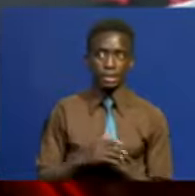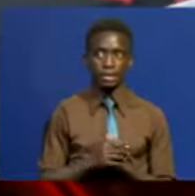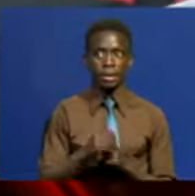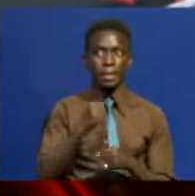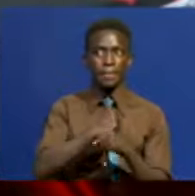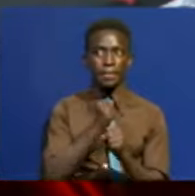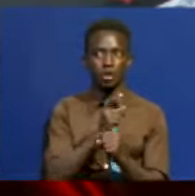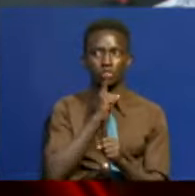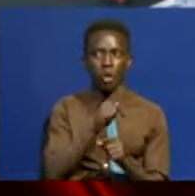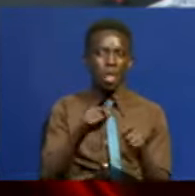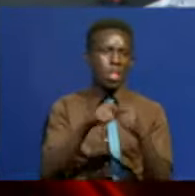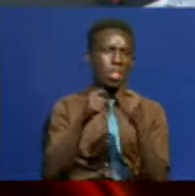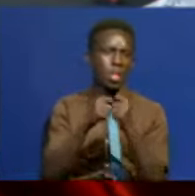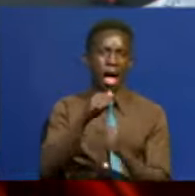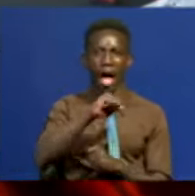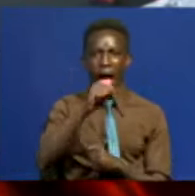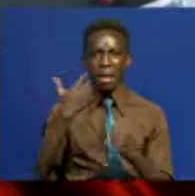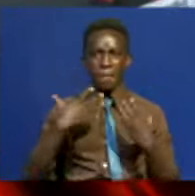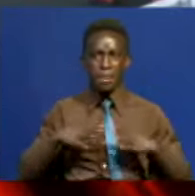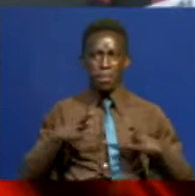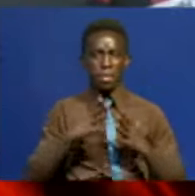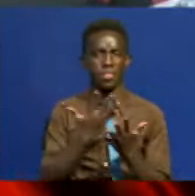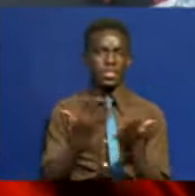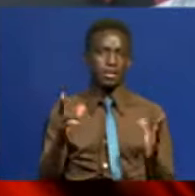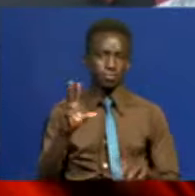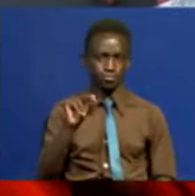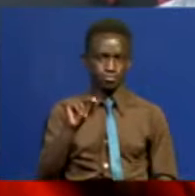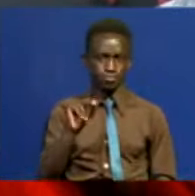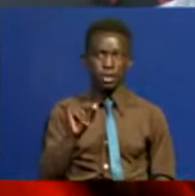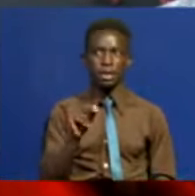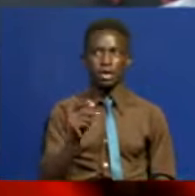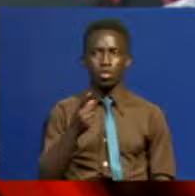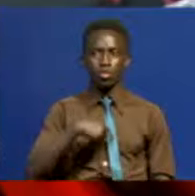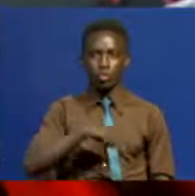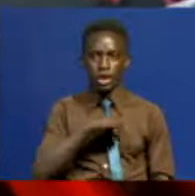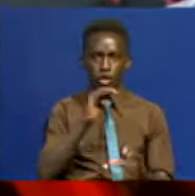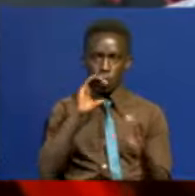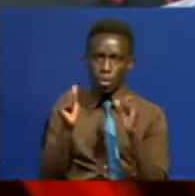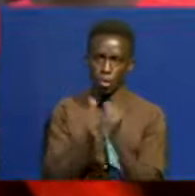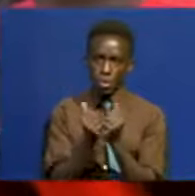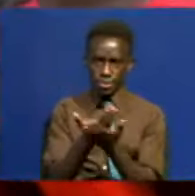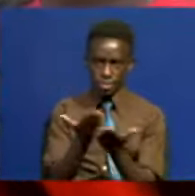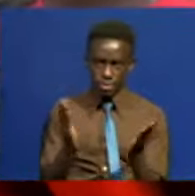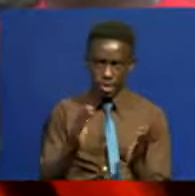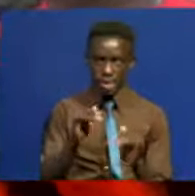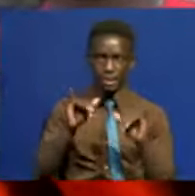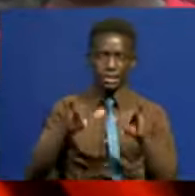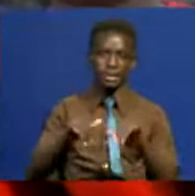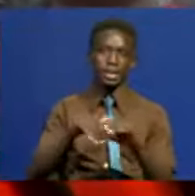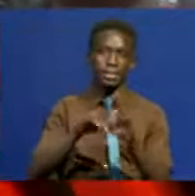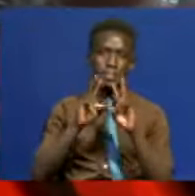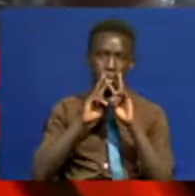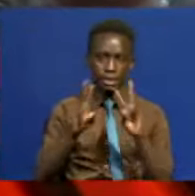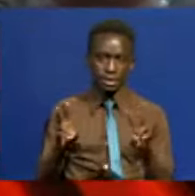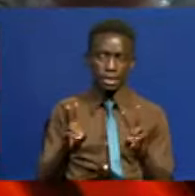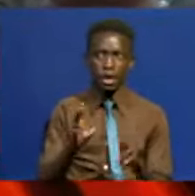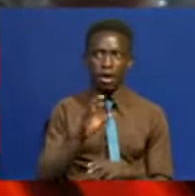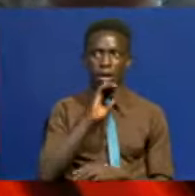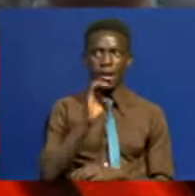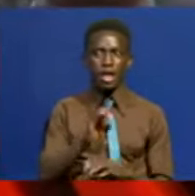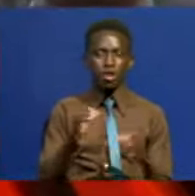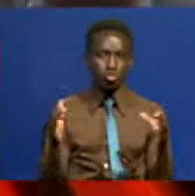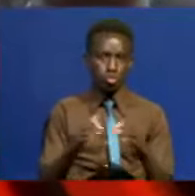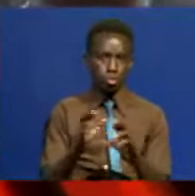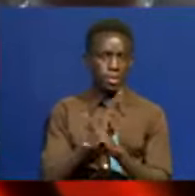kuvuruga mali ya watu wengine. Tutahakikisha watu yetu tuliongea na hawa wakae na amani. Wasea wako tayari kukua pamoja